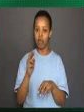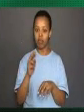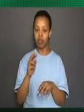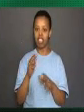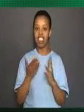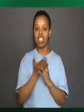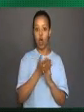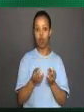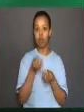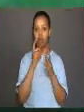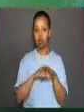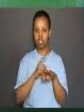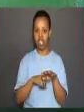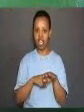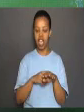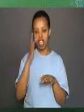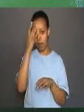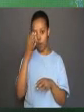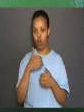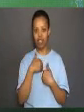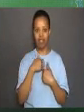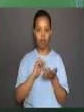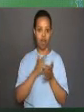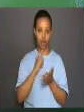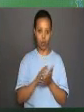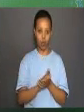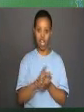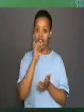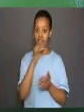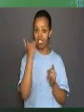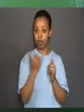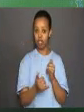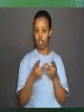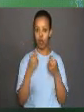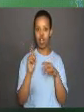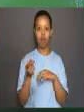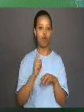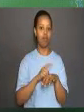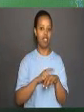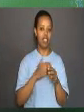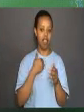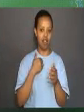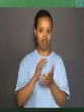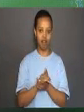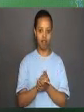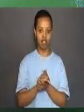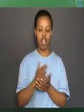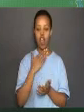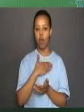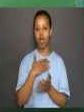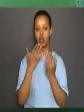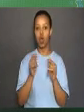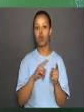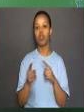an infected animal. We have time for one last activity, students. Please